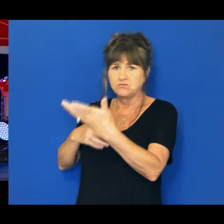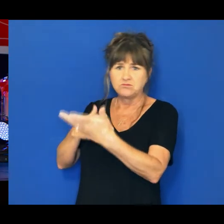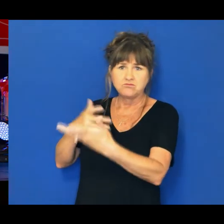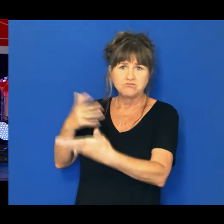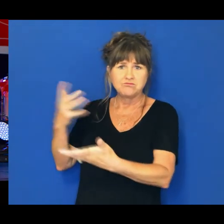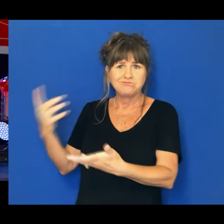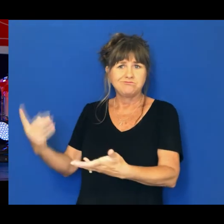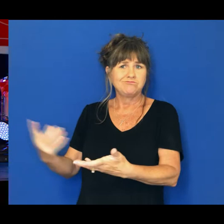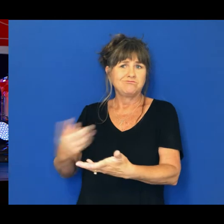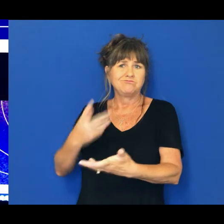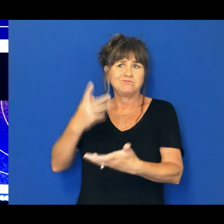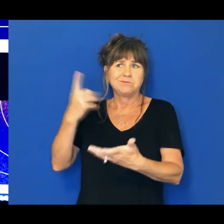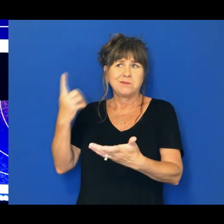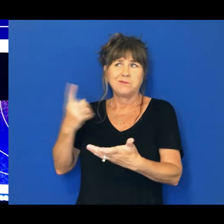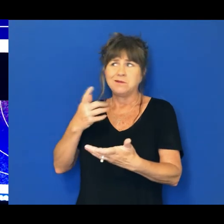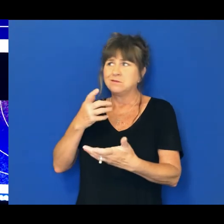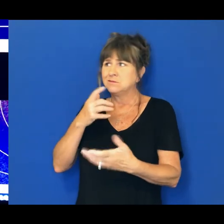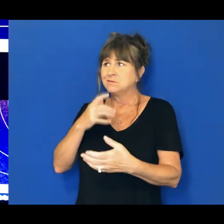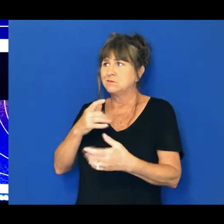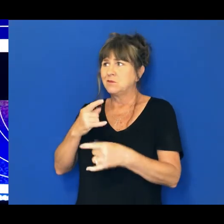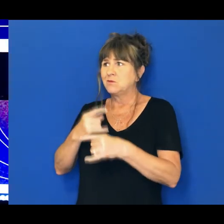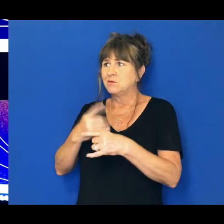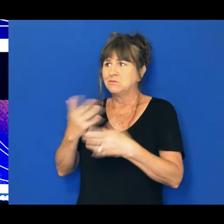you would do that isn't alcohol.